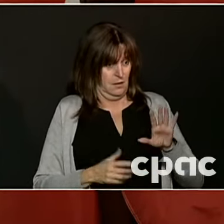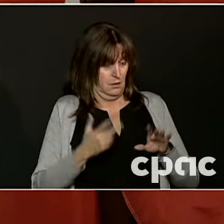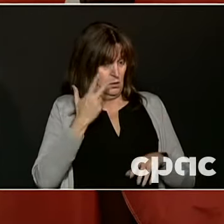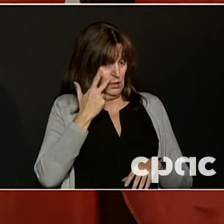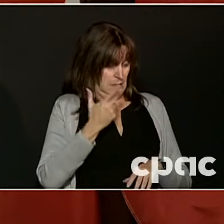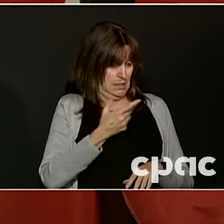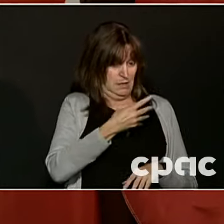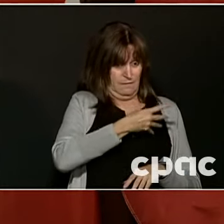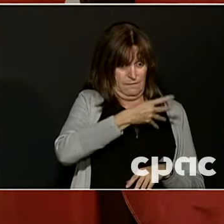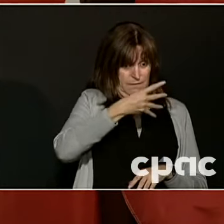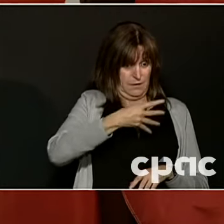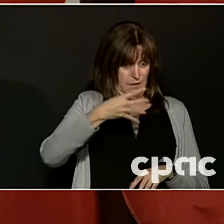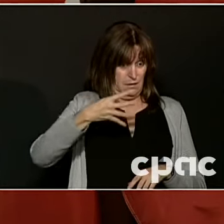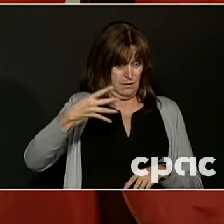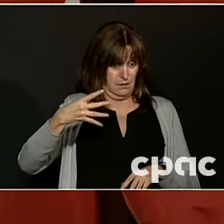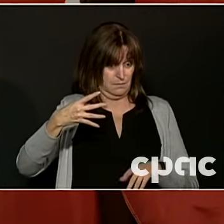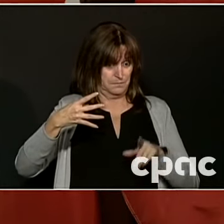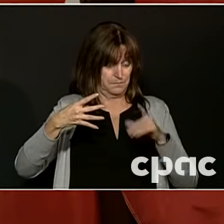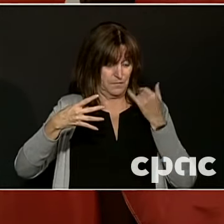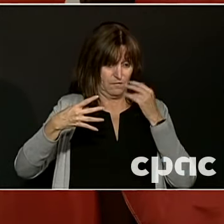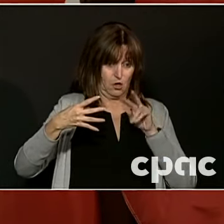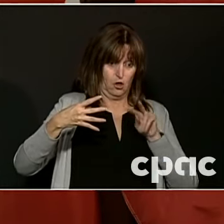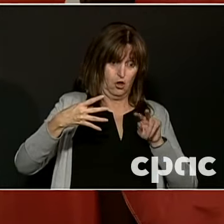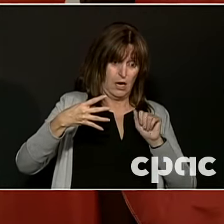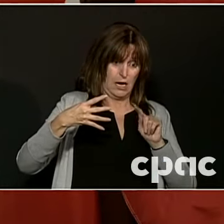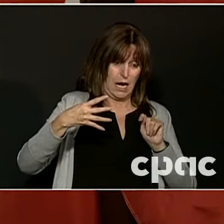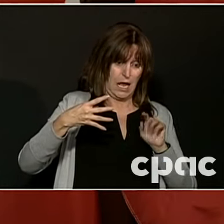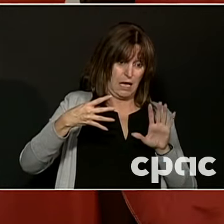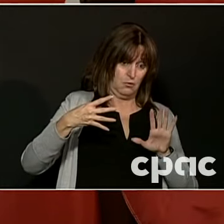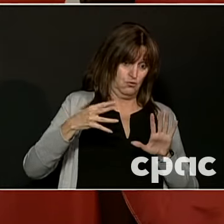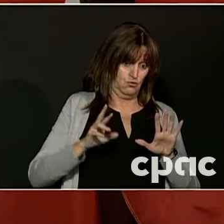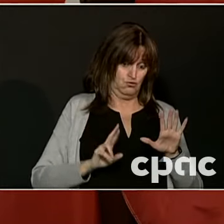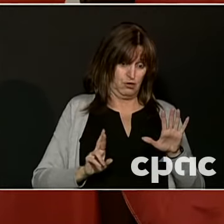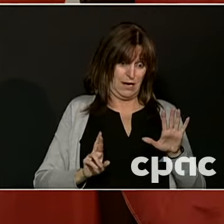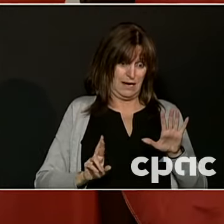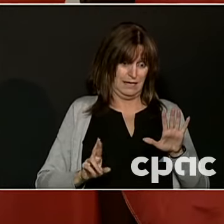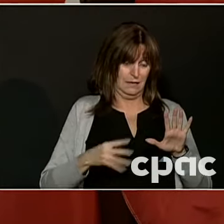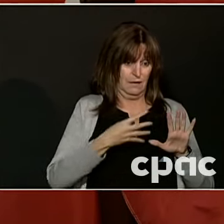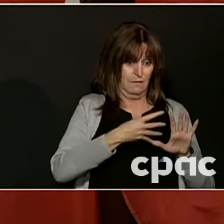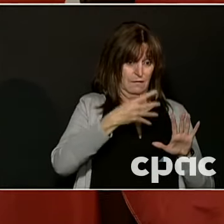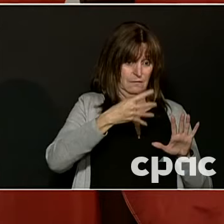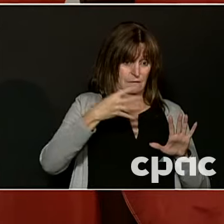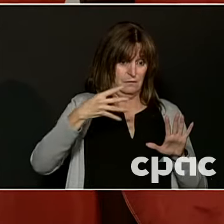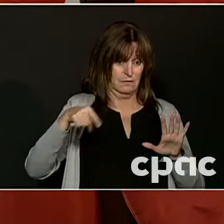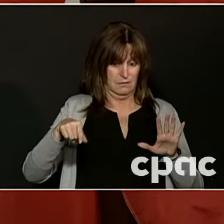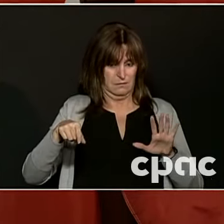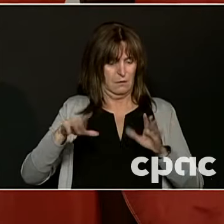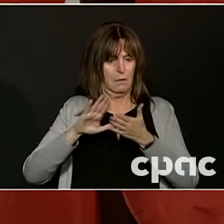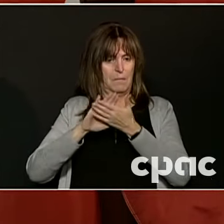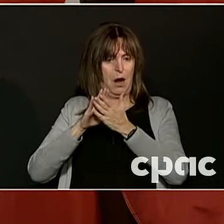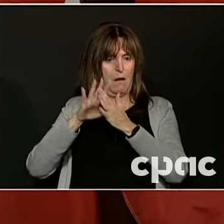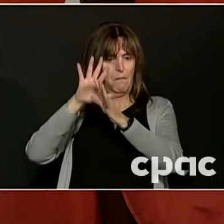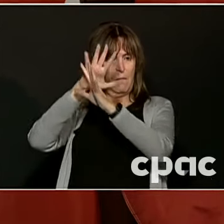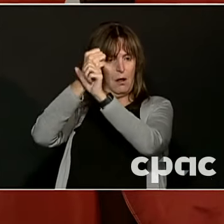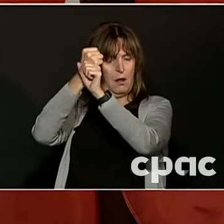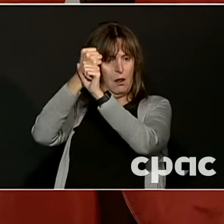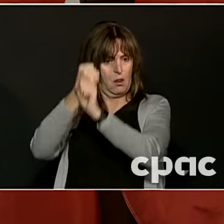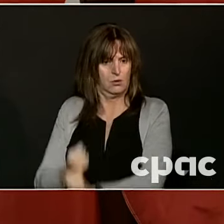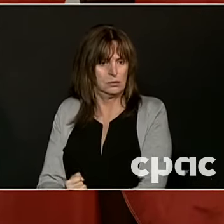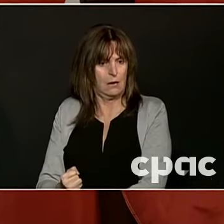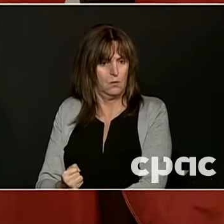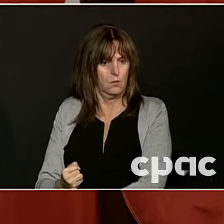lockdown. And we've seen most of our other European sectors, as they've tried to make progress, they went into various versions of what that